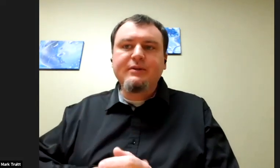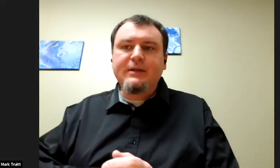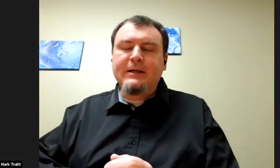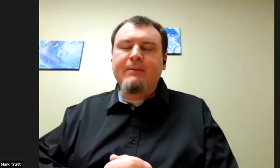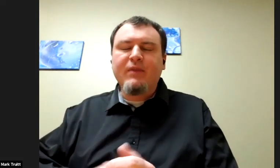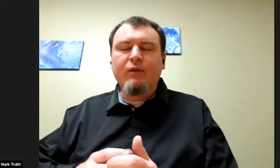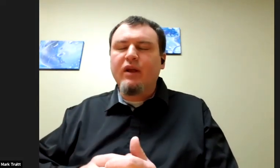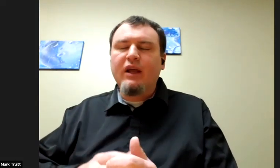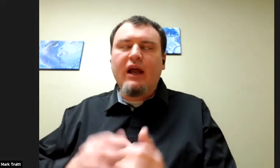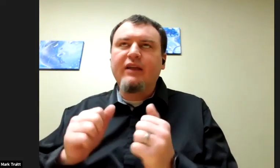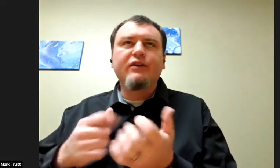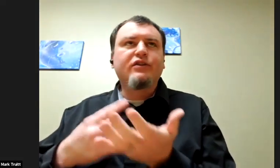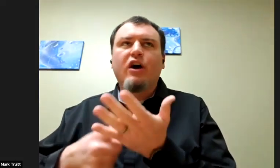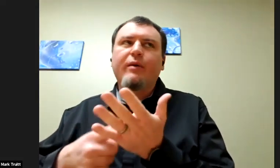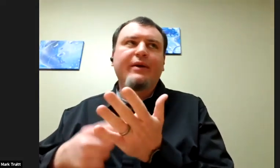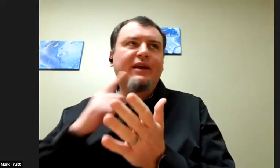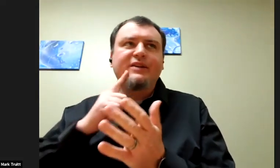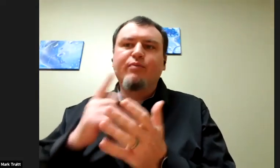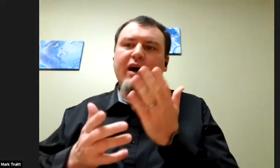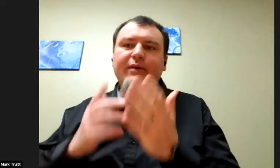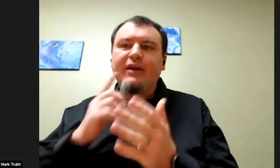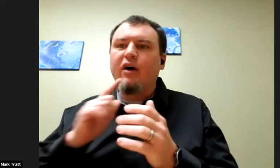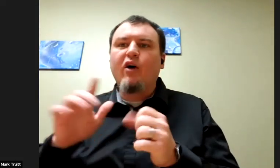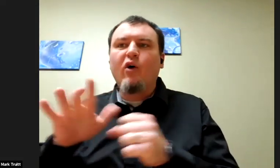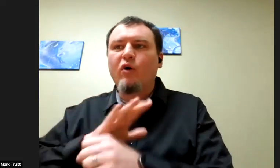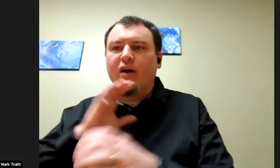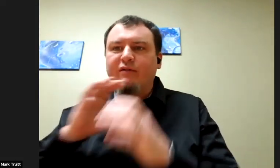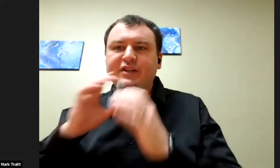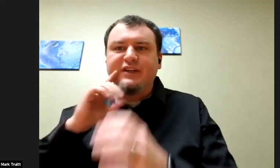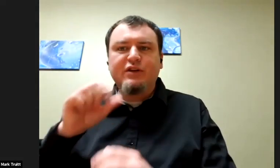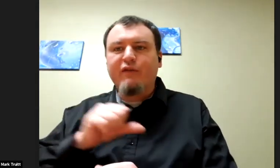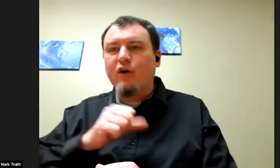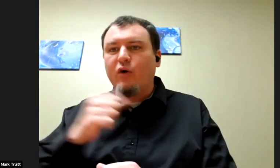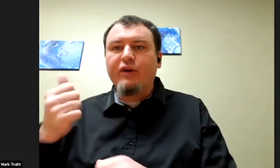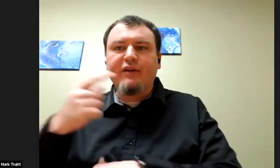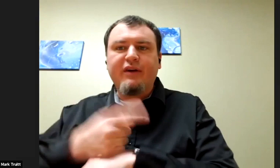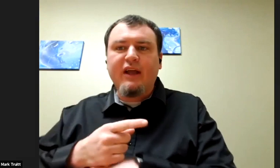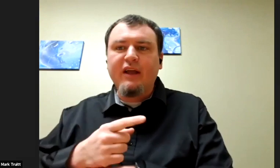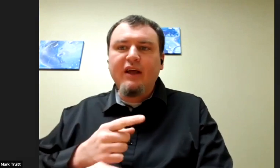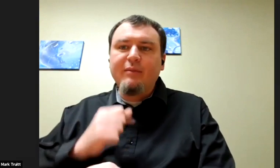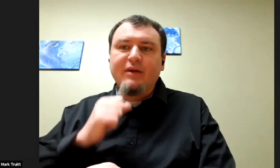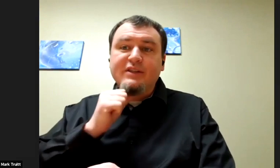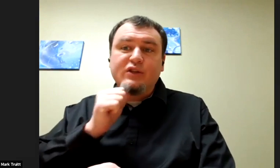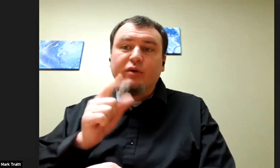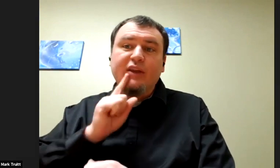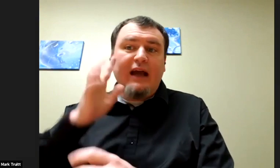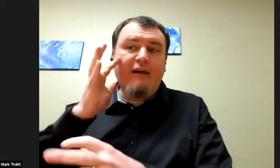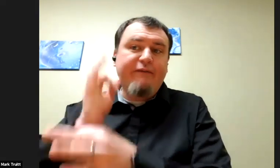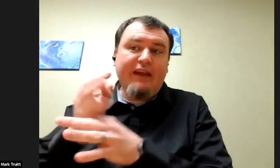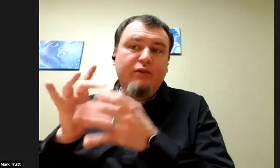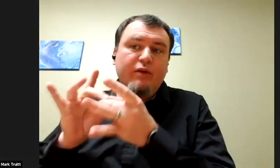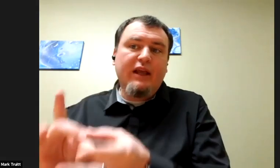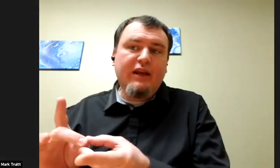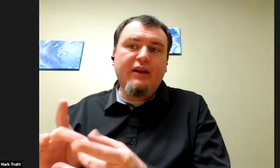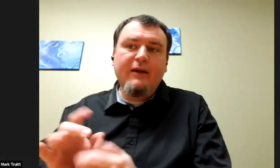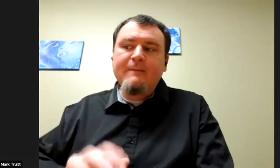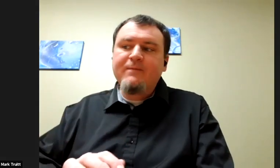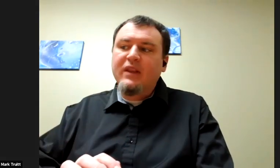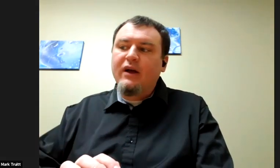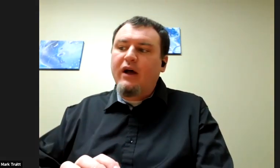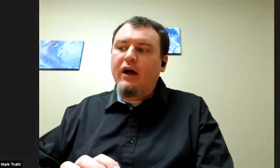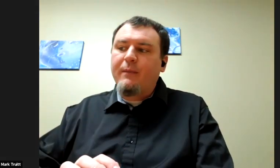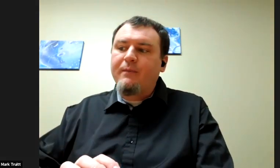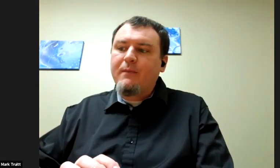ways. And I could talk about that. It's probably a whole conversation for a whole nother day, because it's really not faith related.